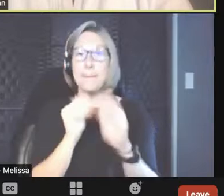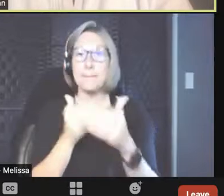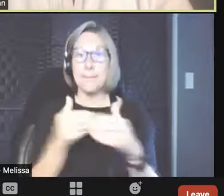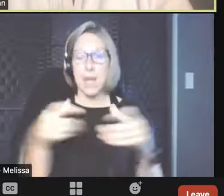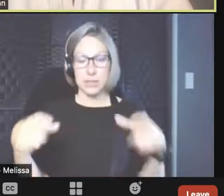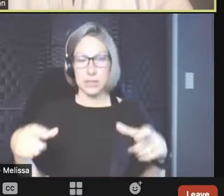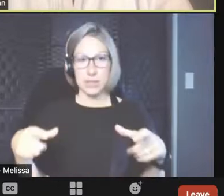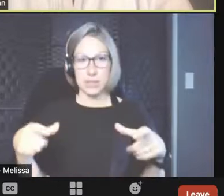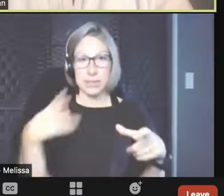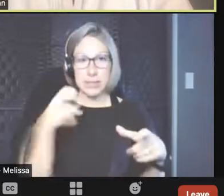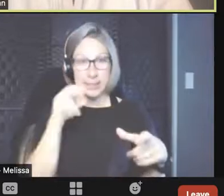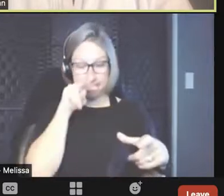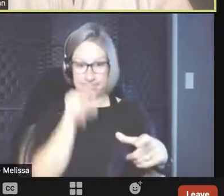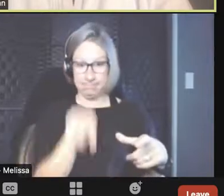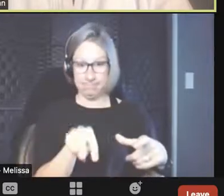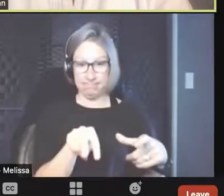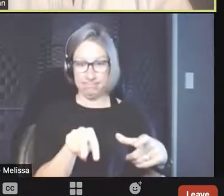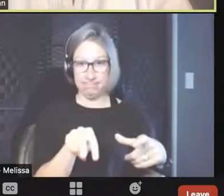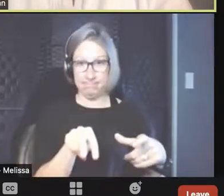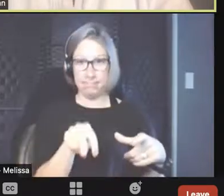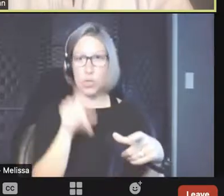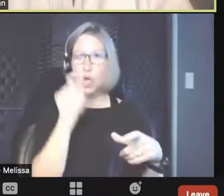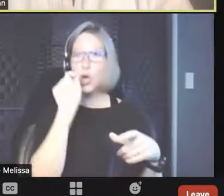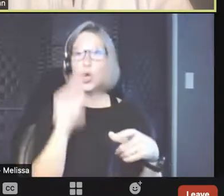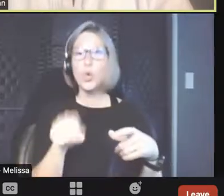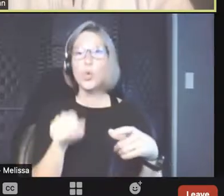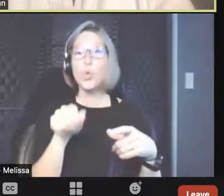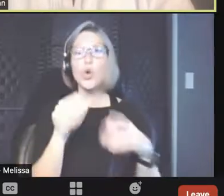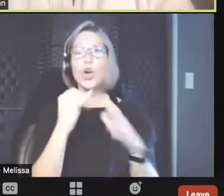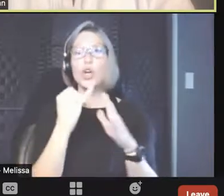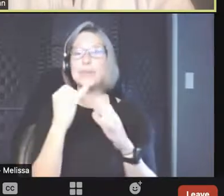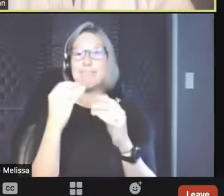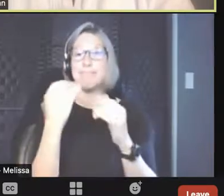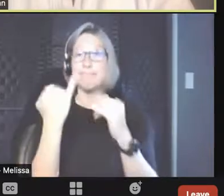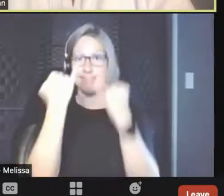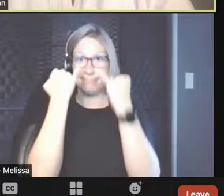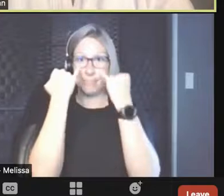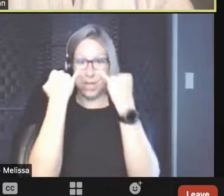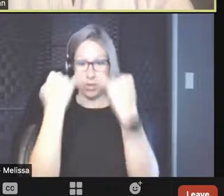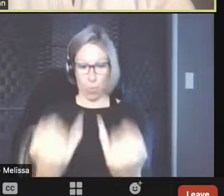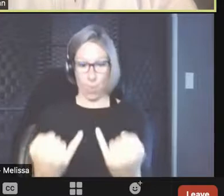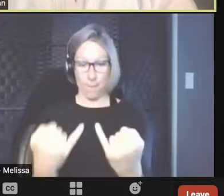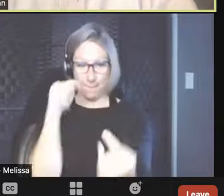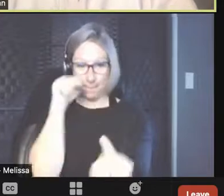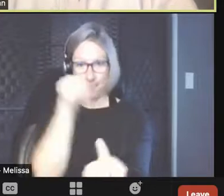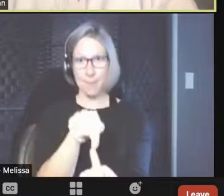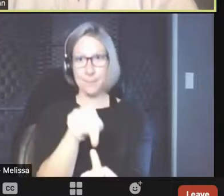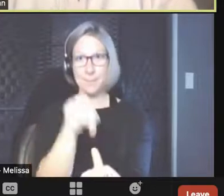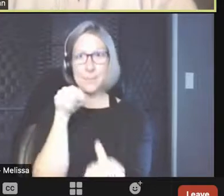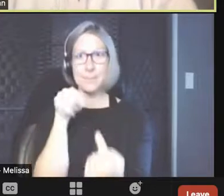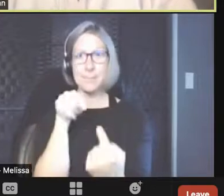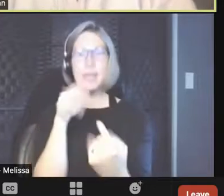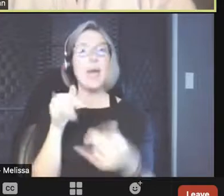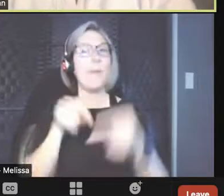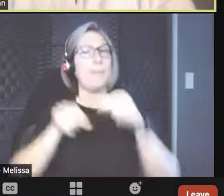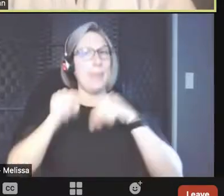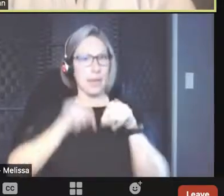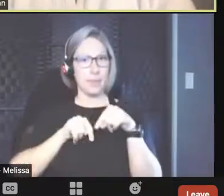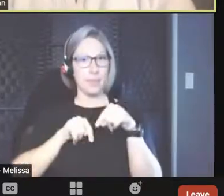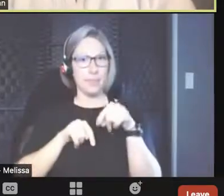looking straight at it. You could draw a line, an imaginary line from one or both of his eyes to that target. Let's go back.